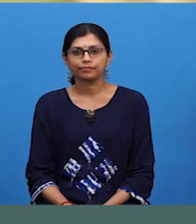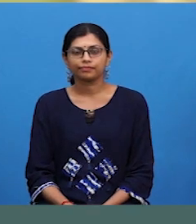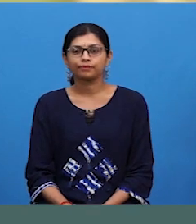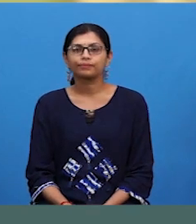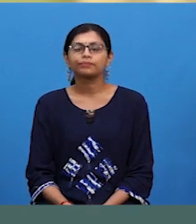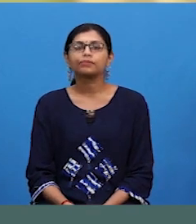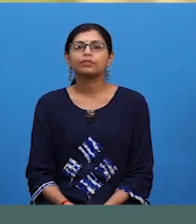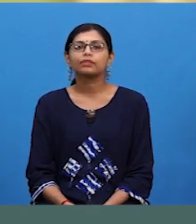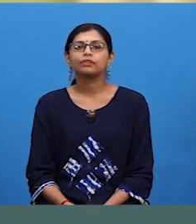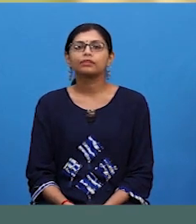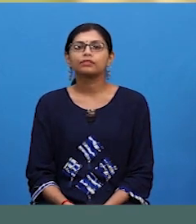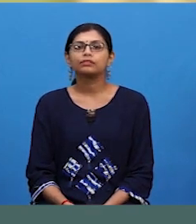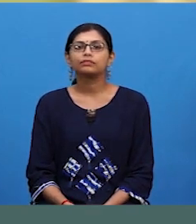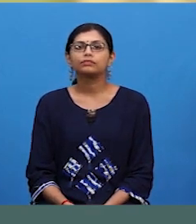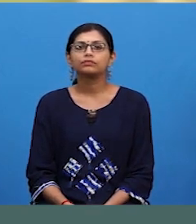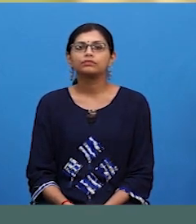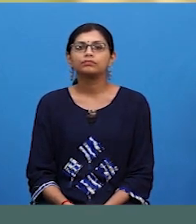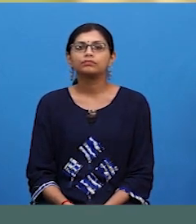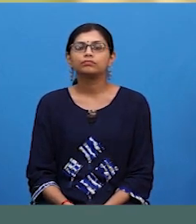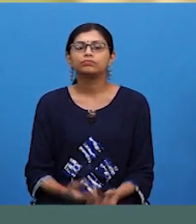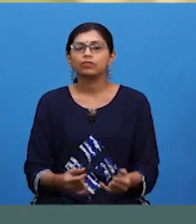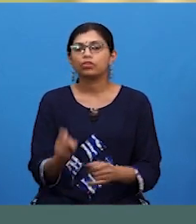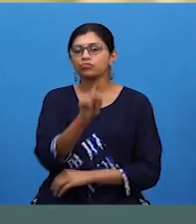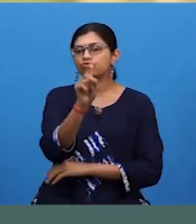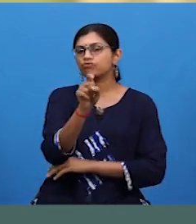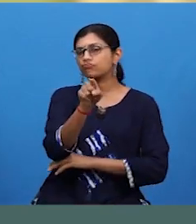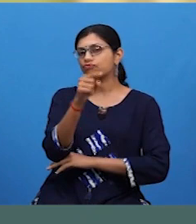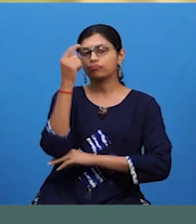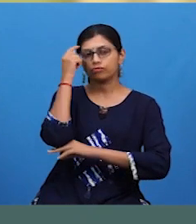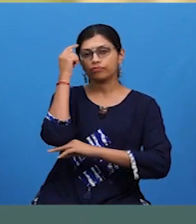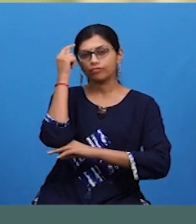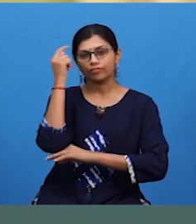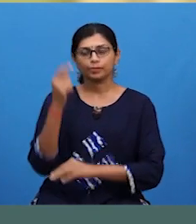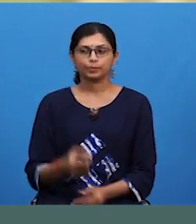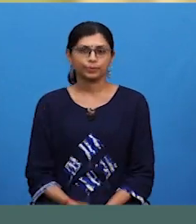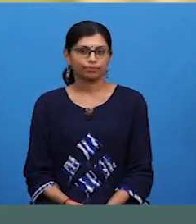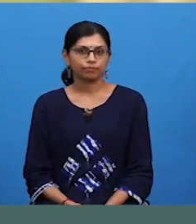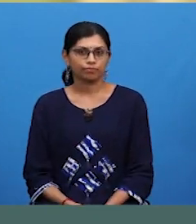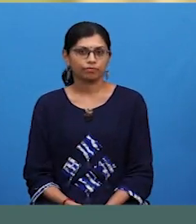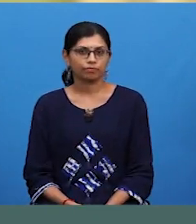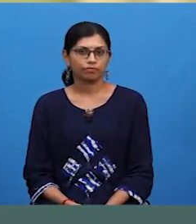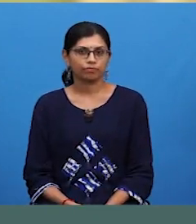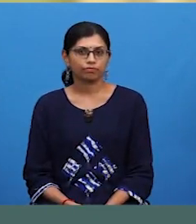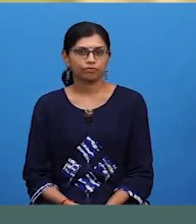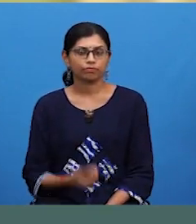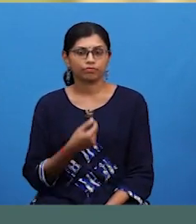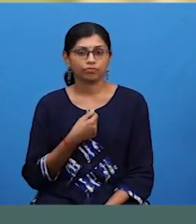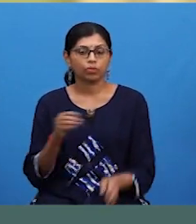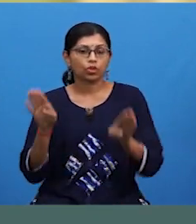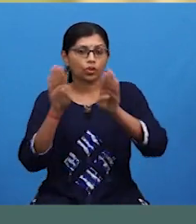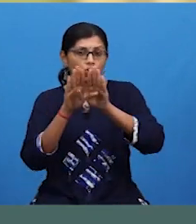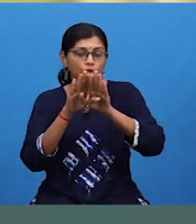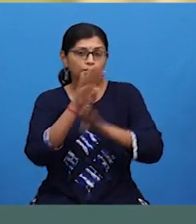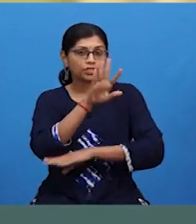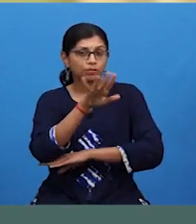Now, let's test your memory. I will cover the word form of the numbers,